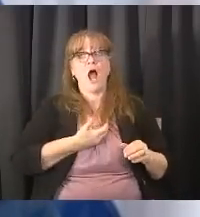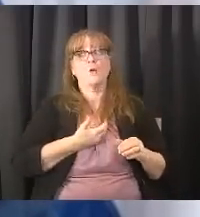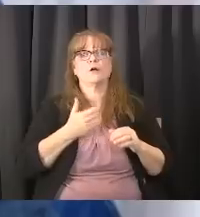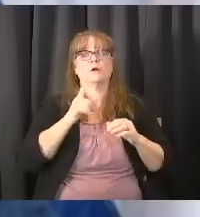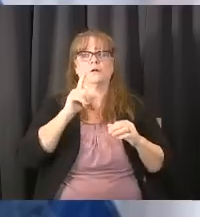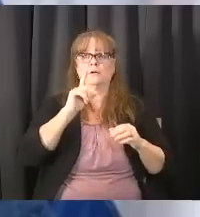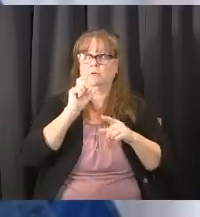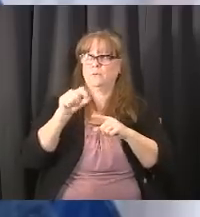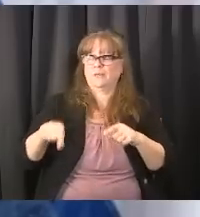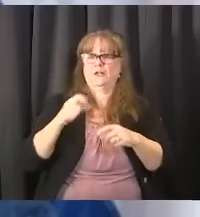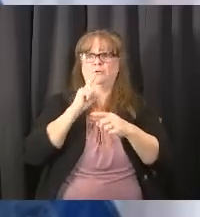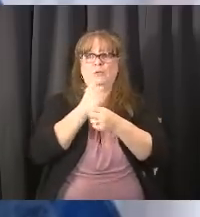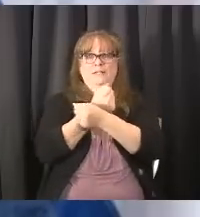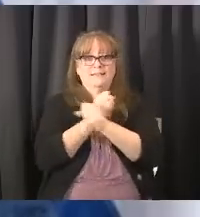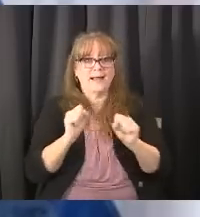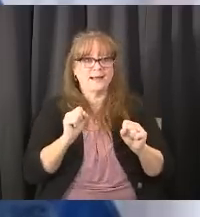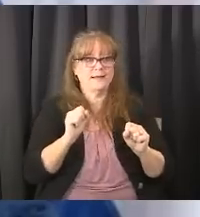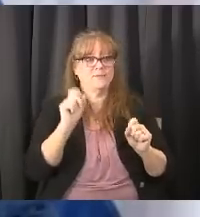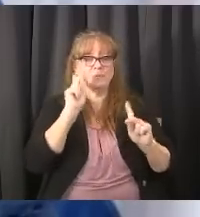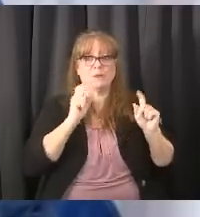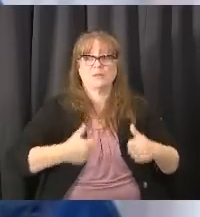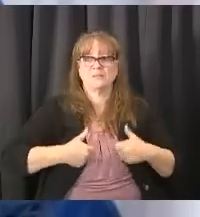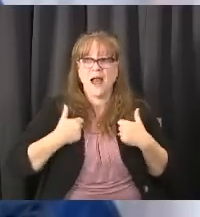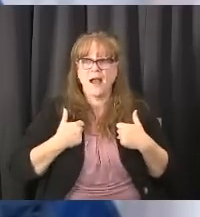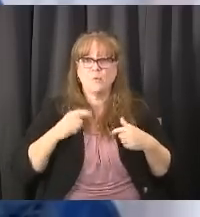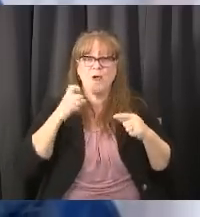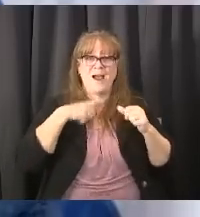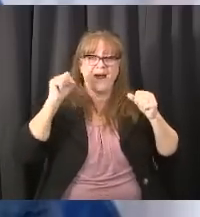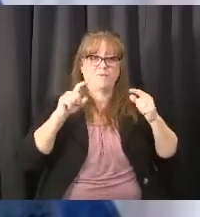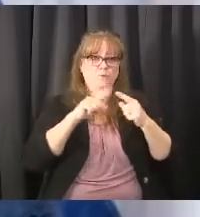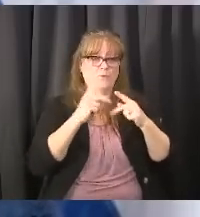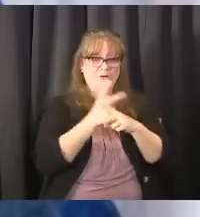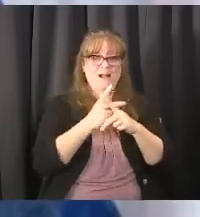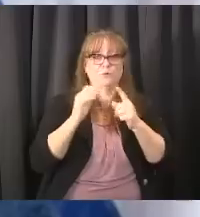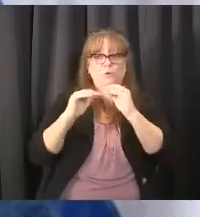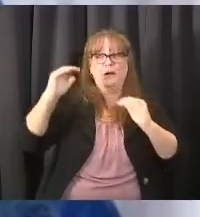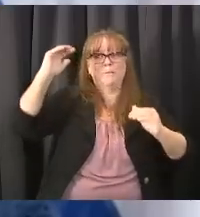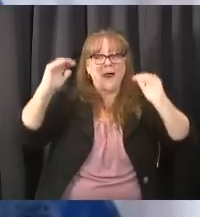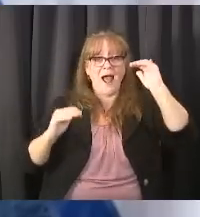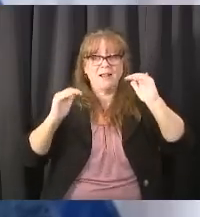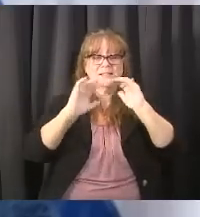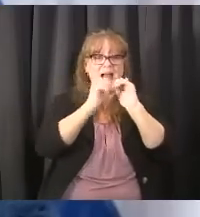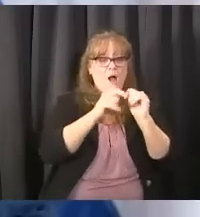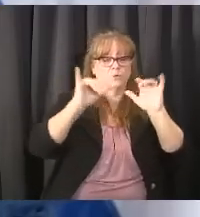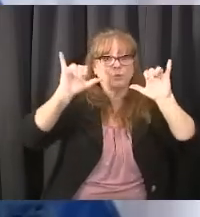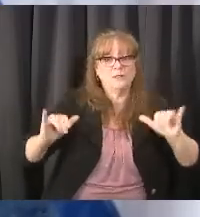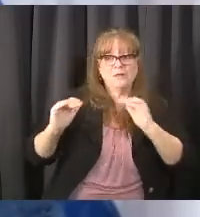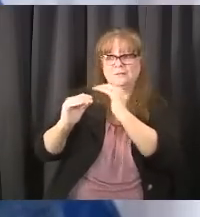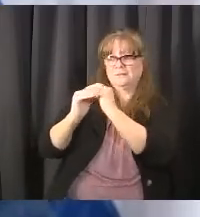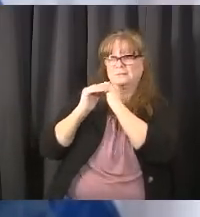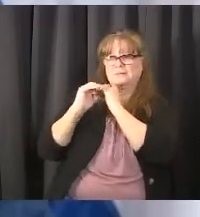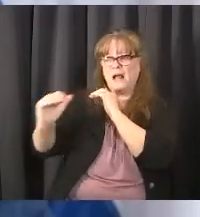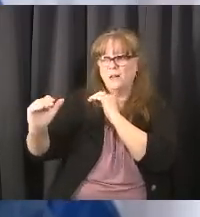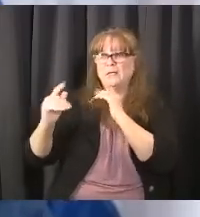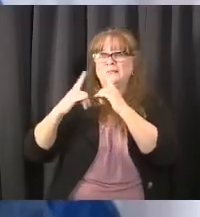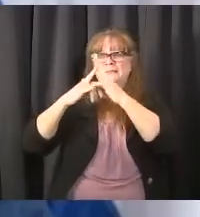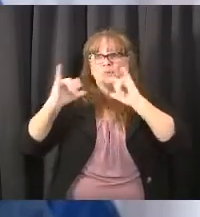for economic activity, the need for social and emotional fulfillment, with the need to save lives, prevent agony and loss.